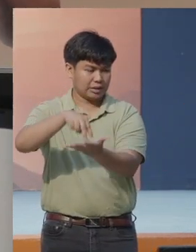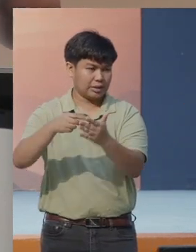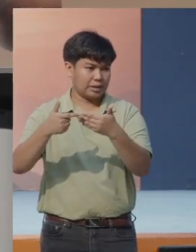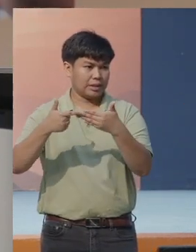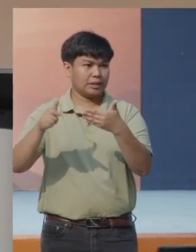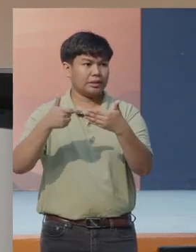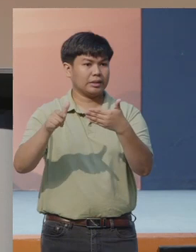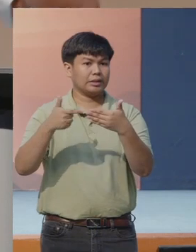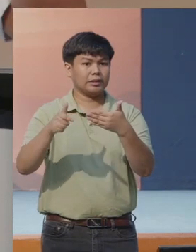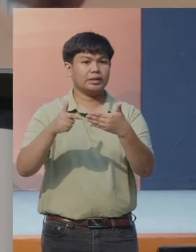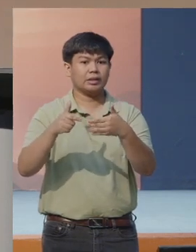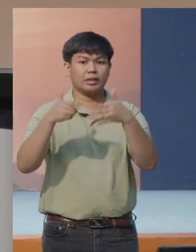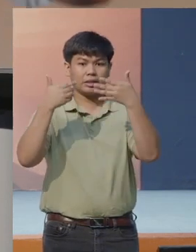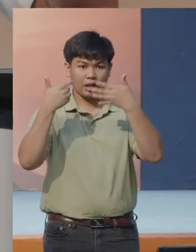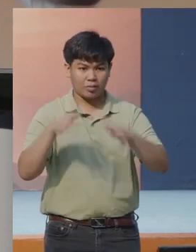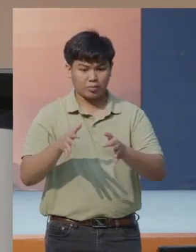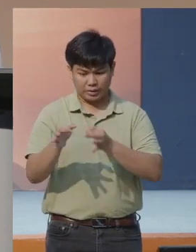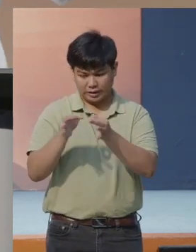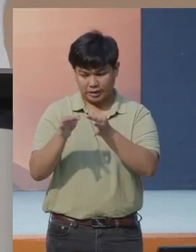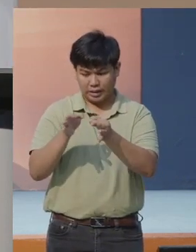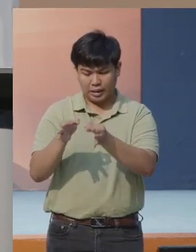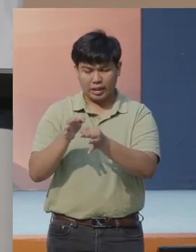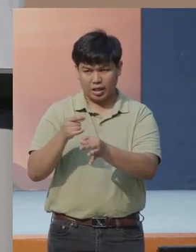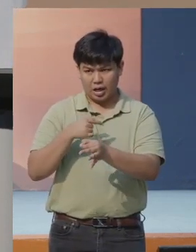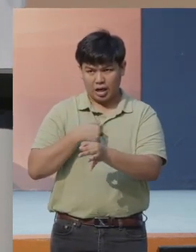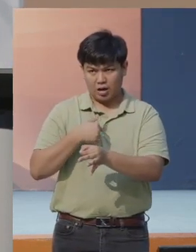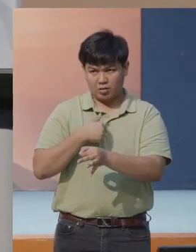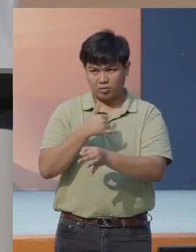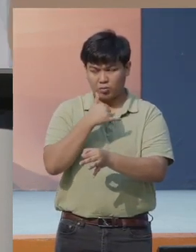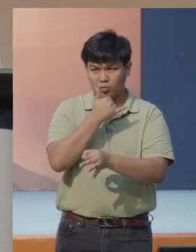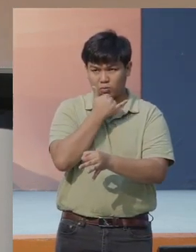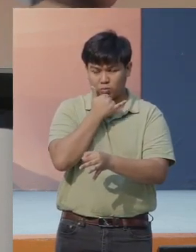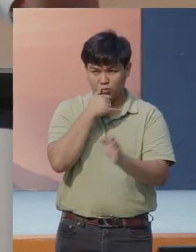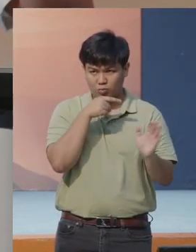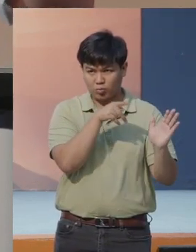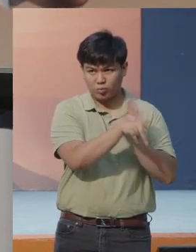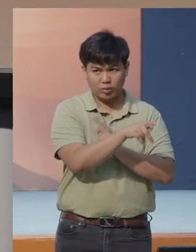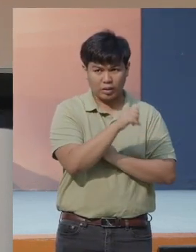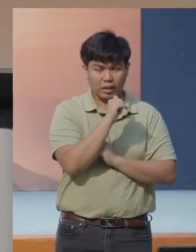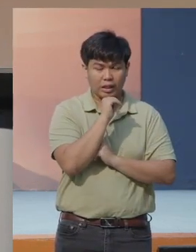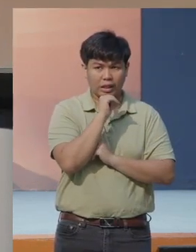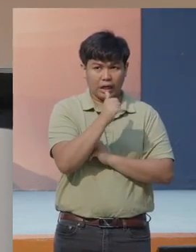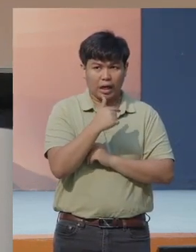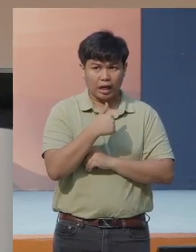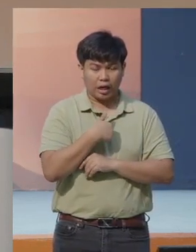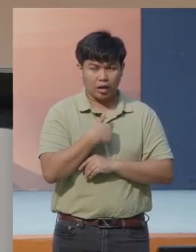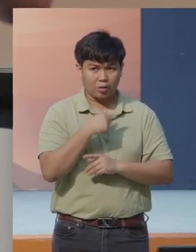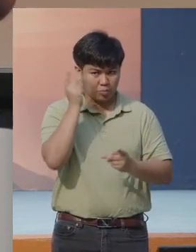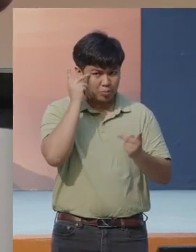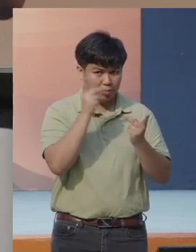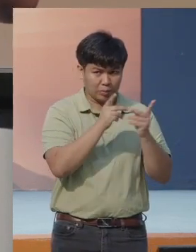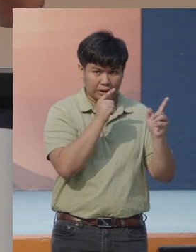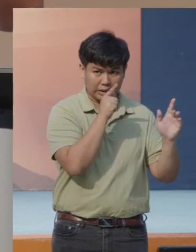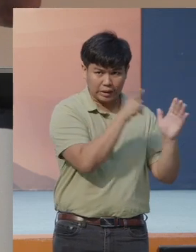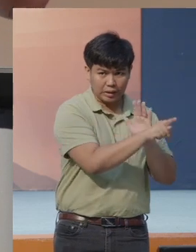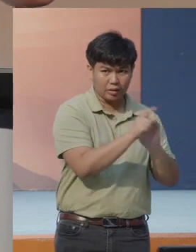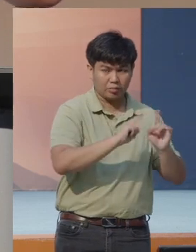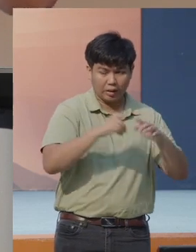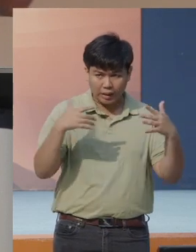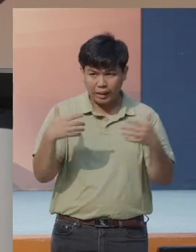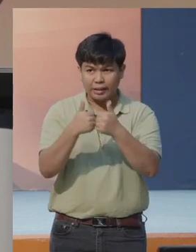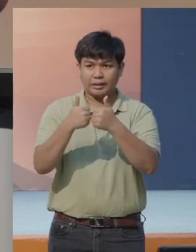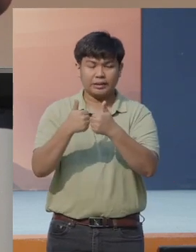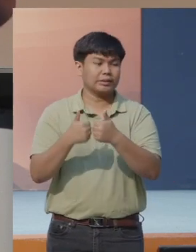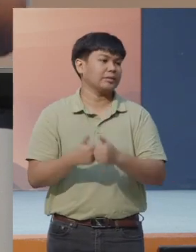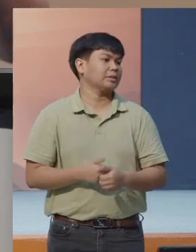of the city and explain his case to the elders of that city. Then they shall take him into the city and give him